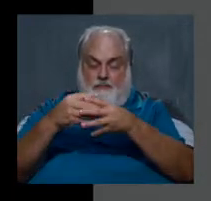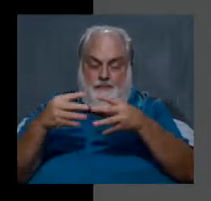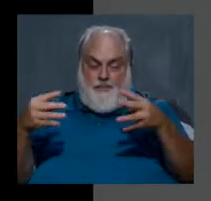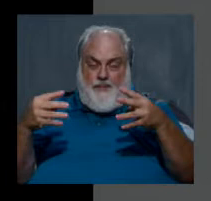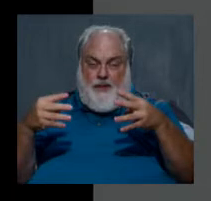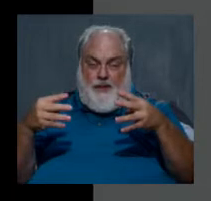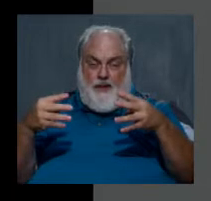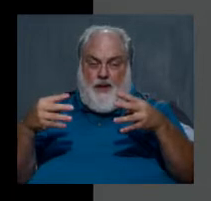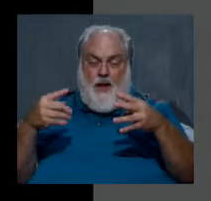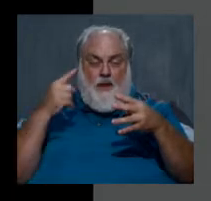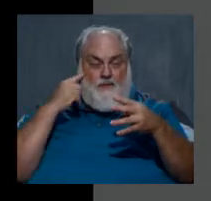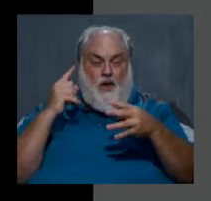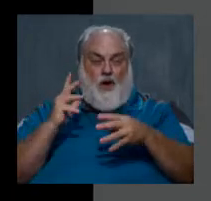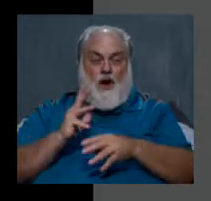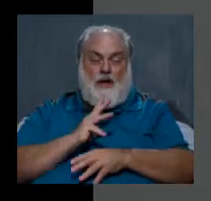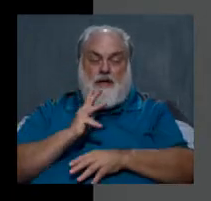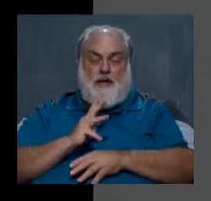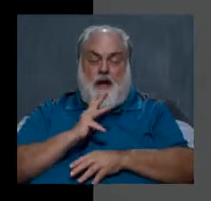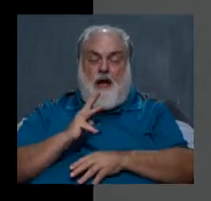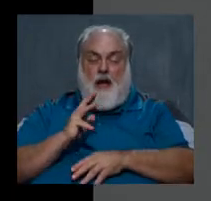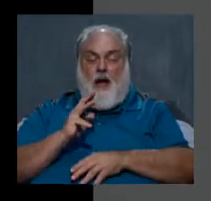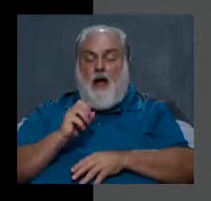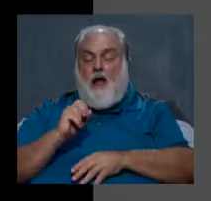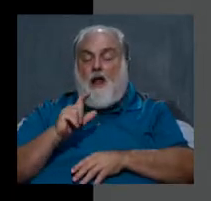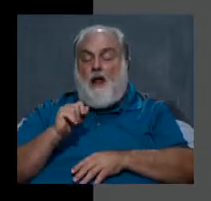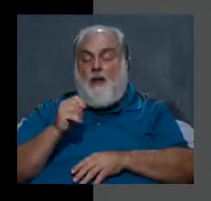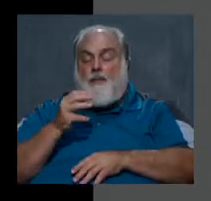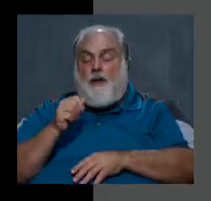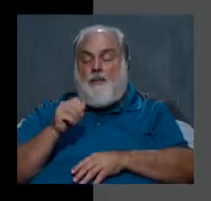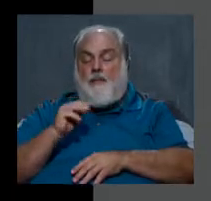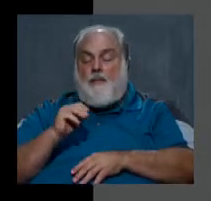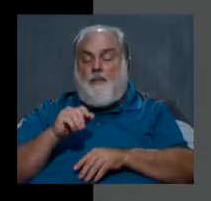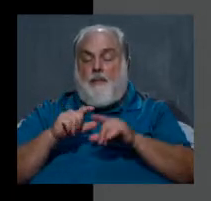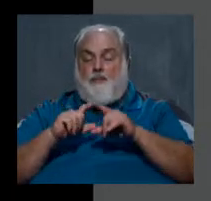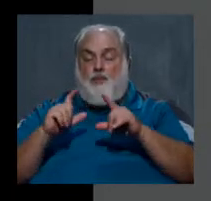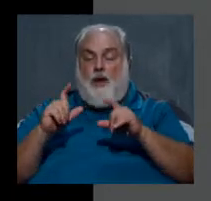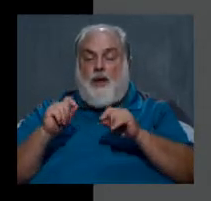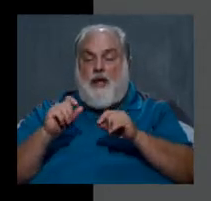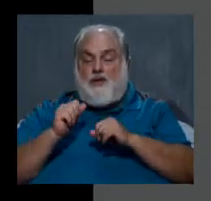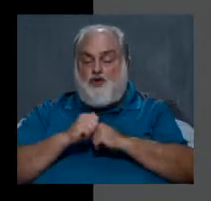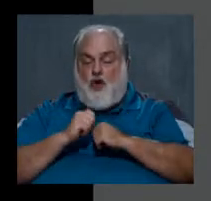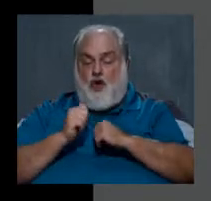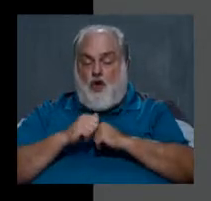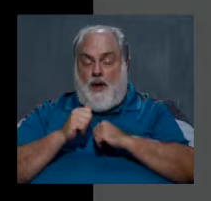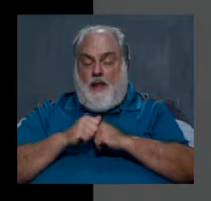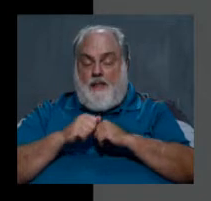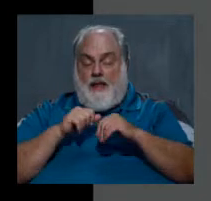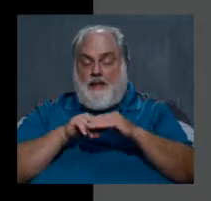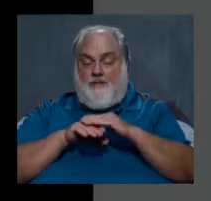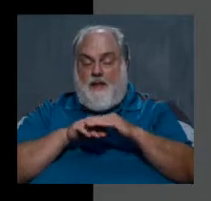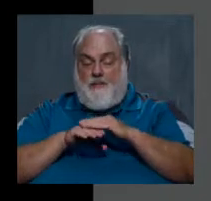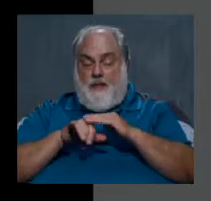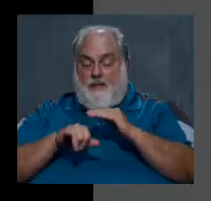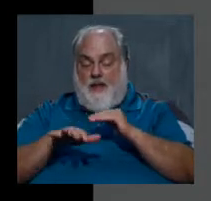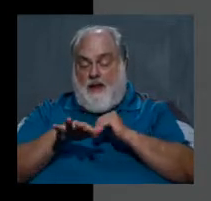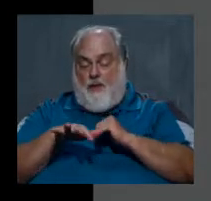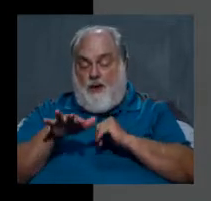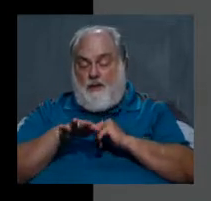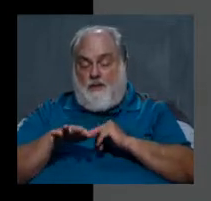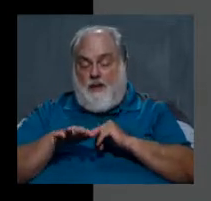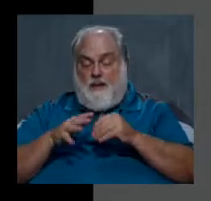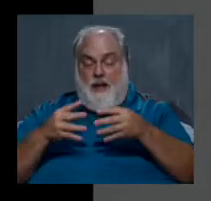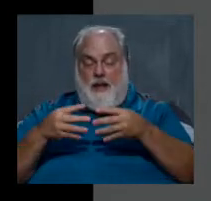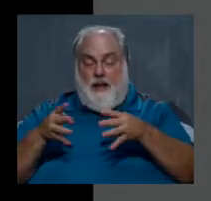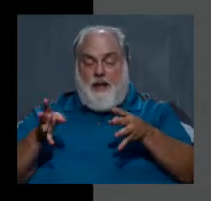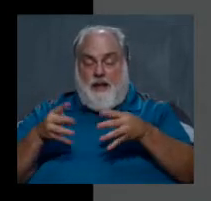constructed of a decorative aluminum. There will be brick and stone columns at the main entrances to the development, and development is proposed as a